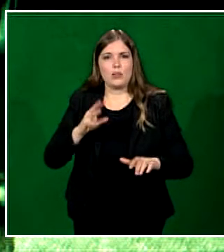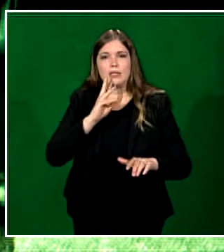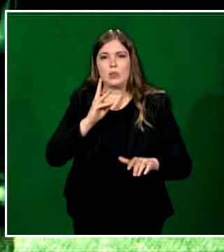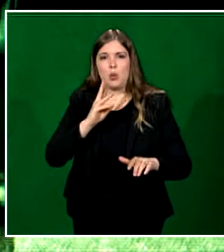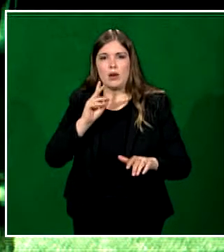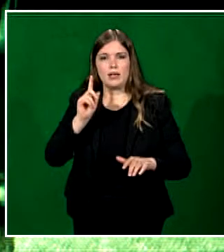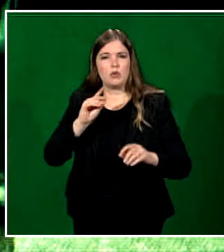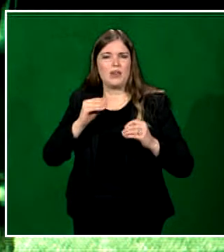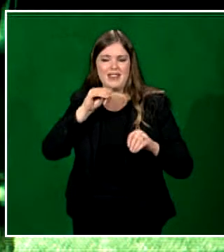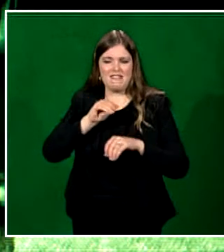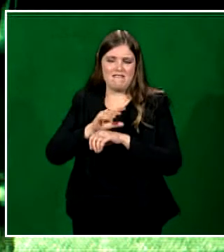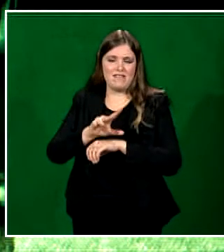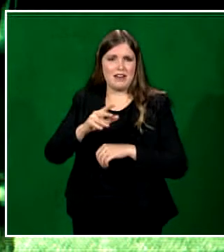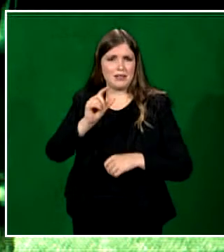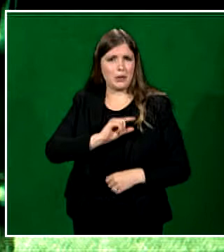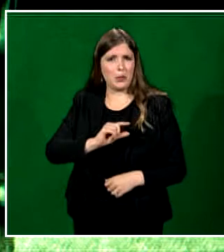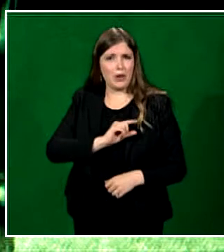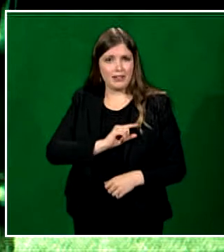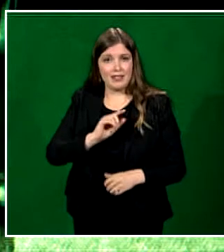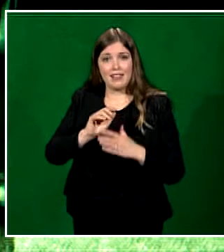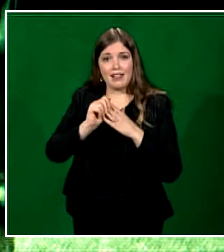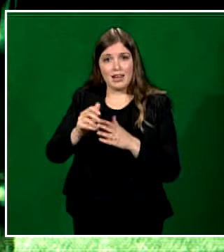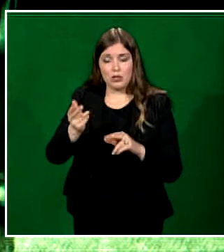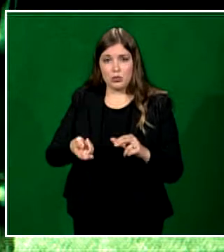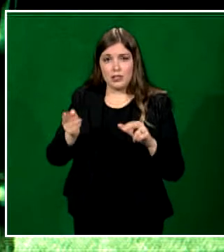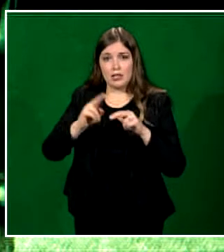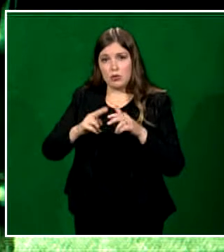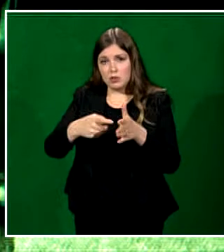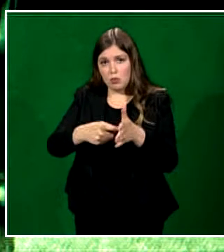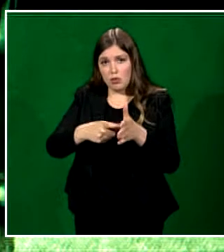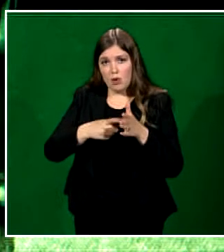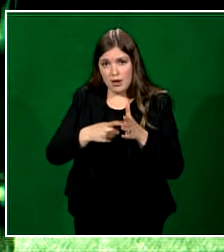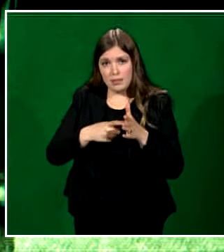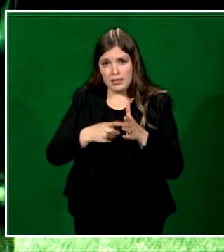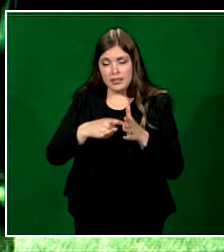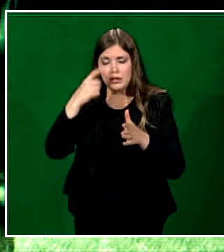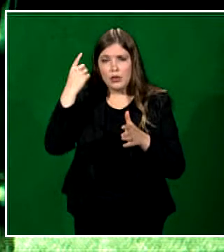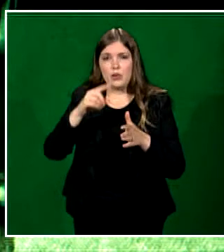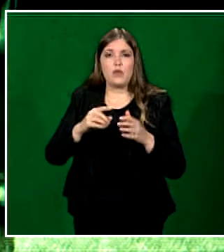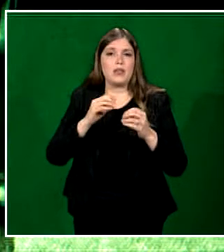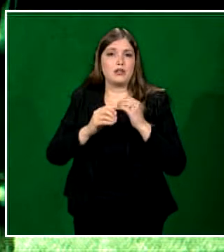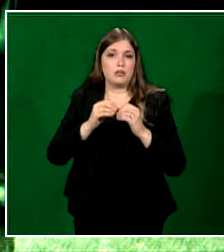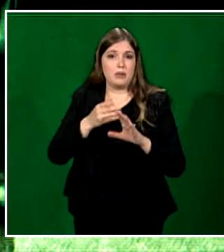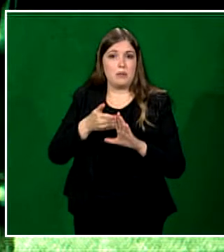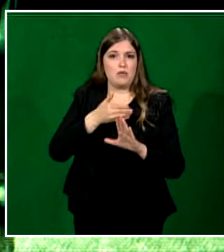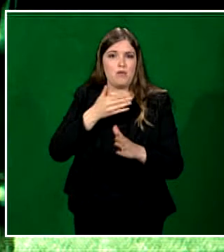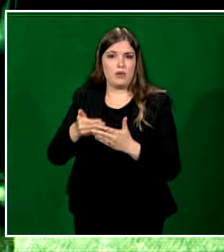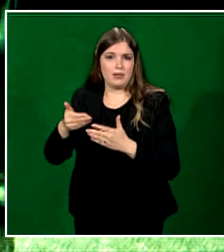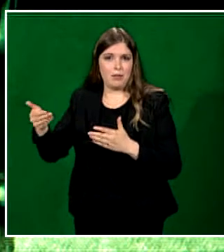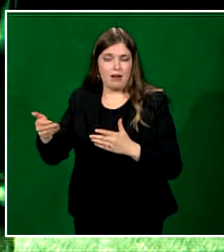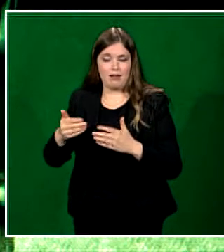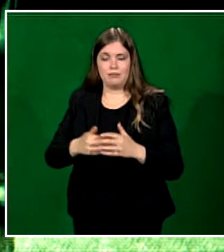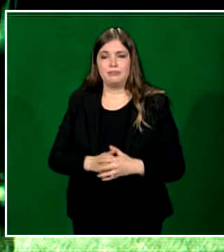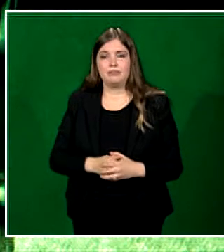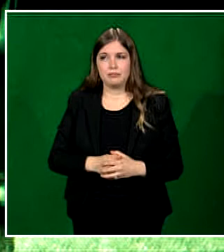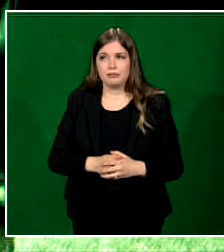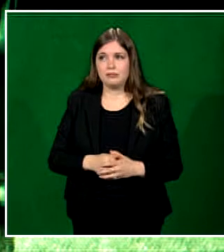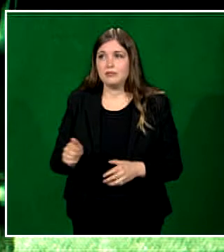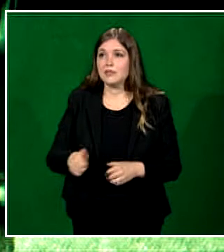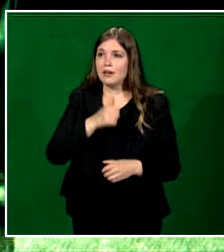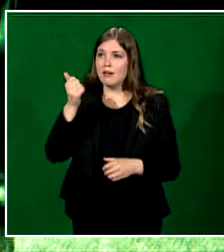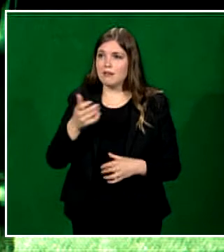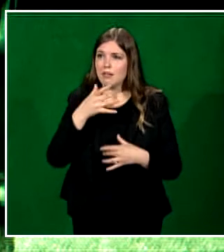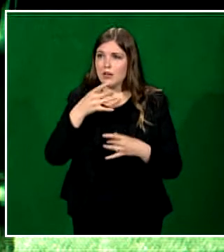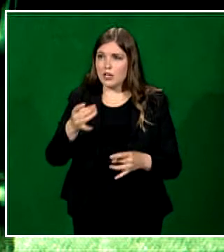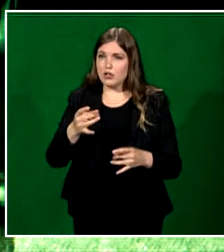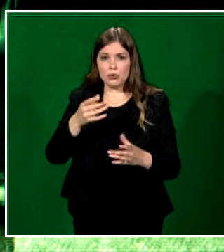its quality, hence leading to an increased requirement of the chemicals for treatment before supply. Next slide. Another interesting fact